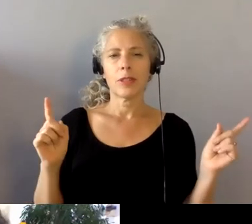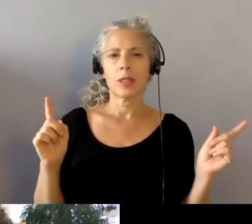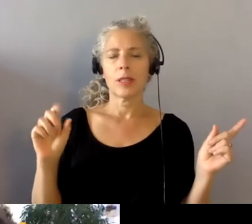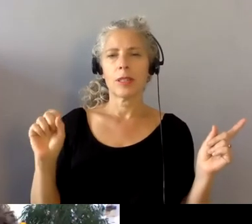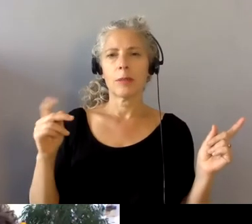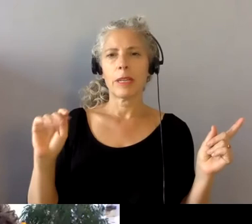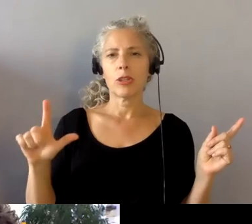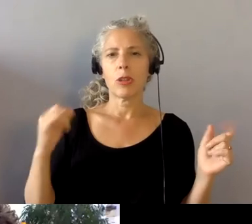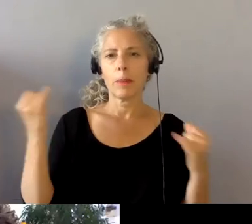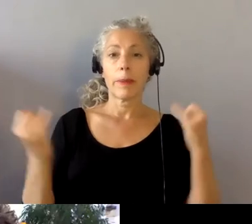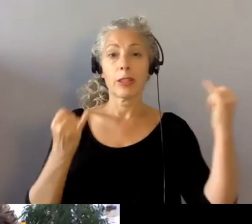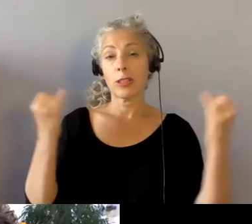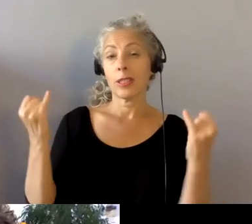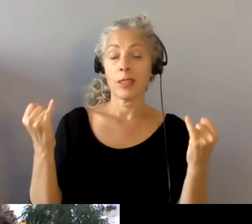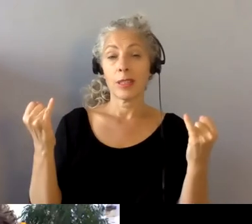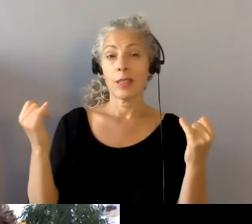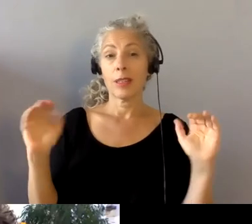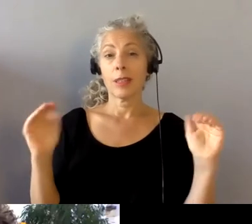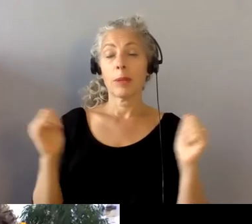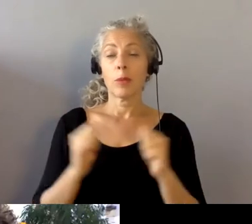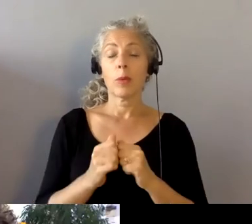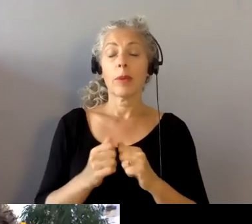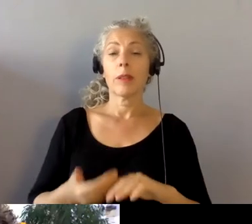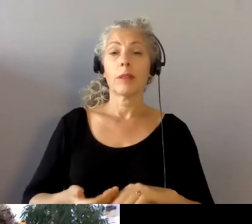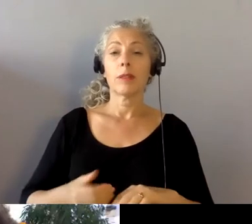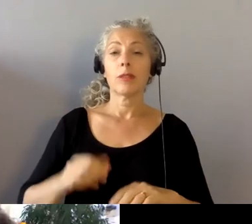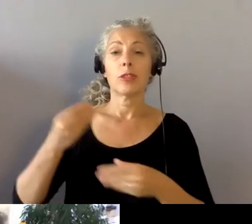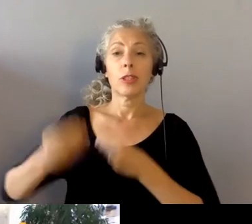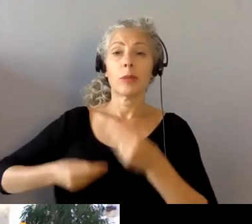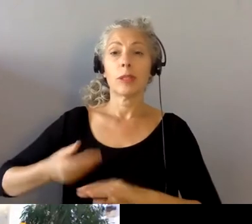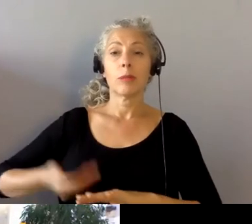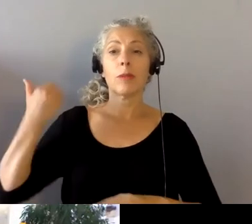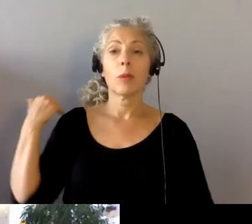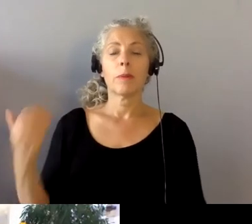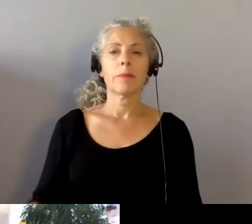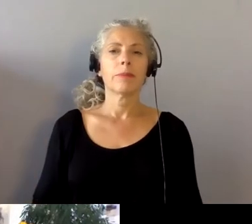imaginary compared to any generation before?